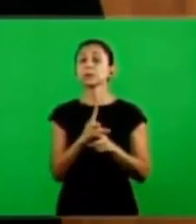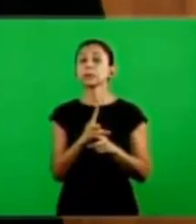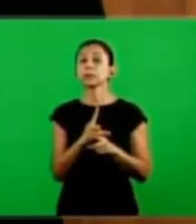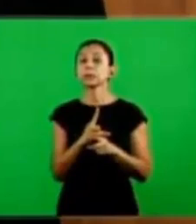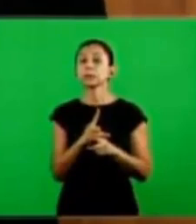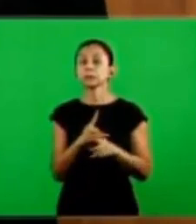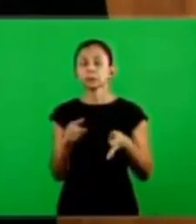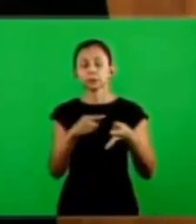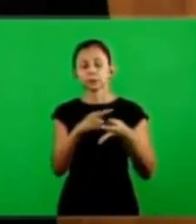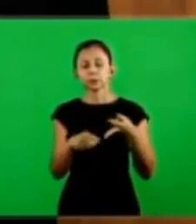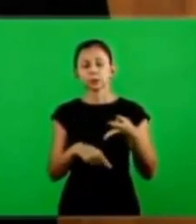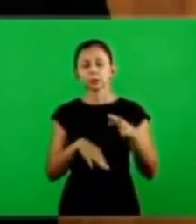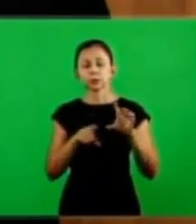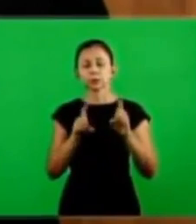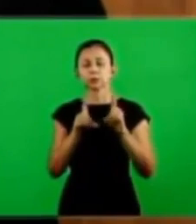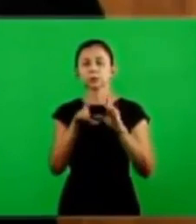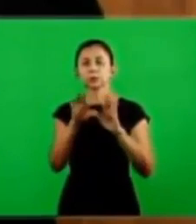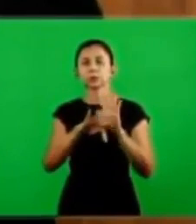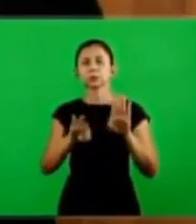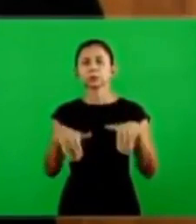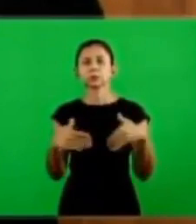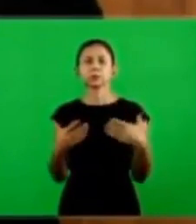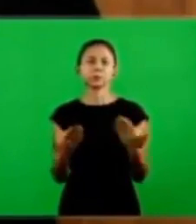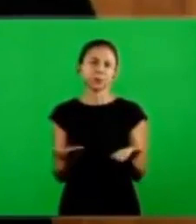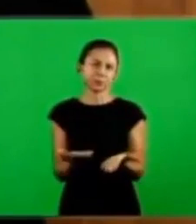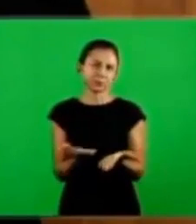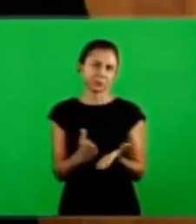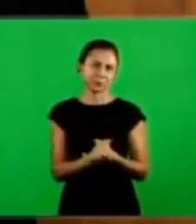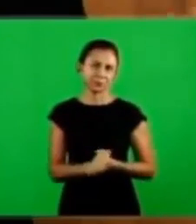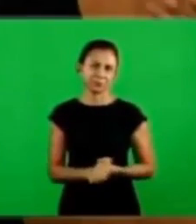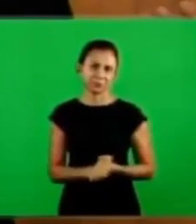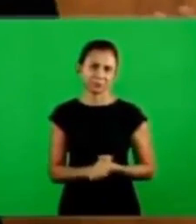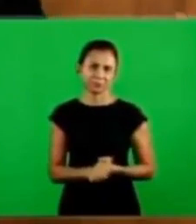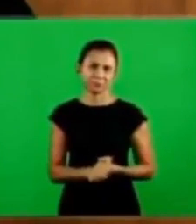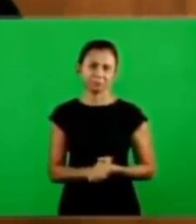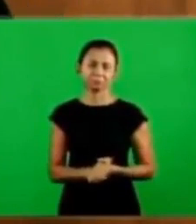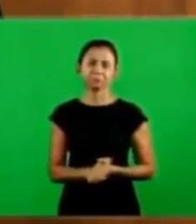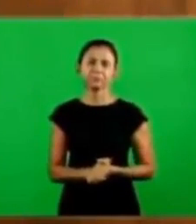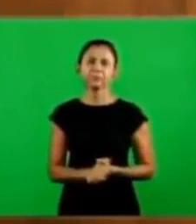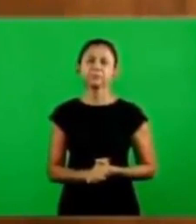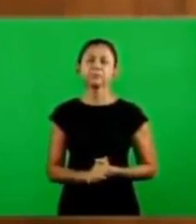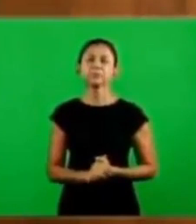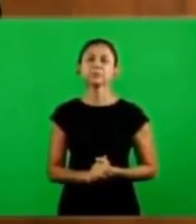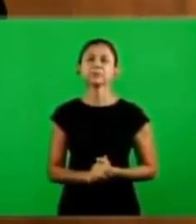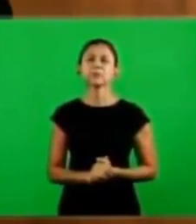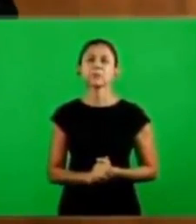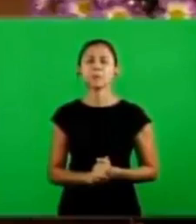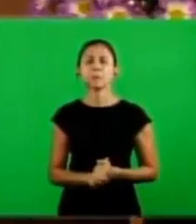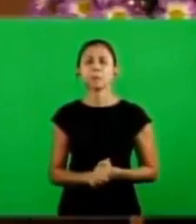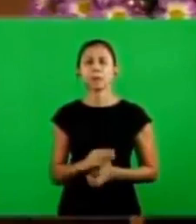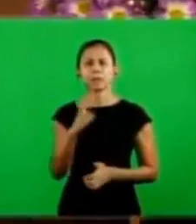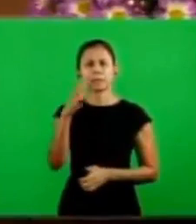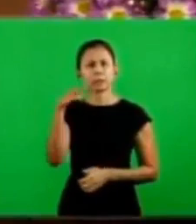and find these four elements. This is the task.